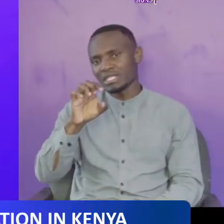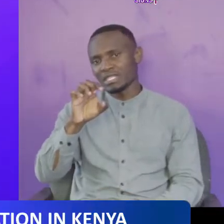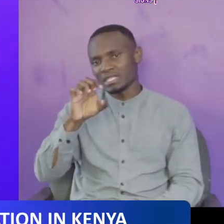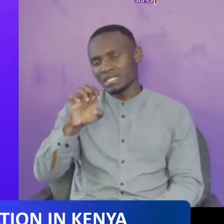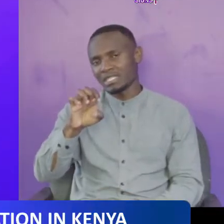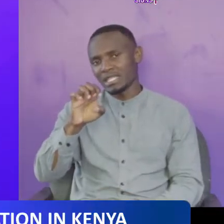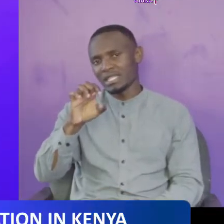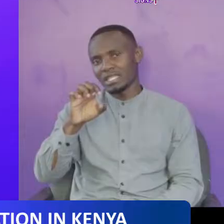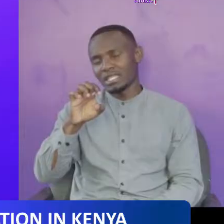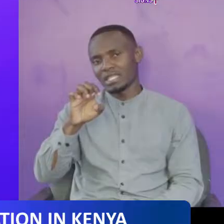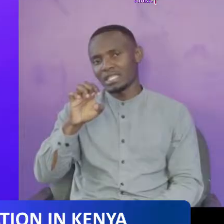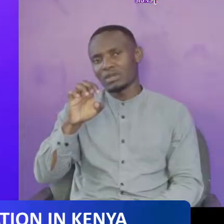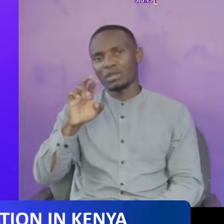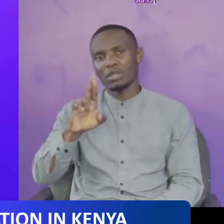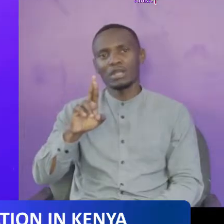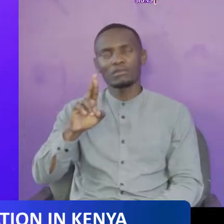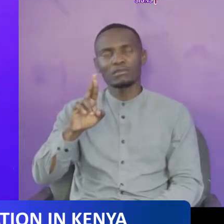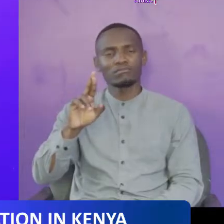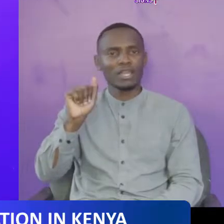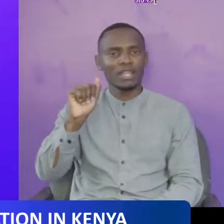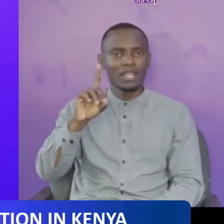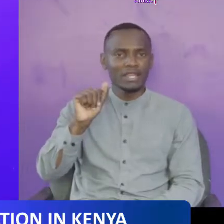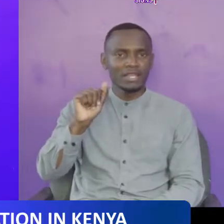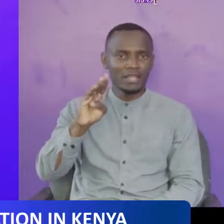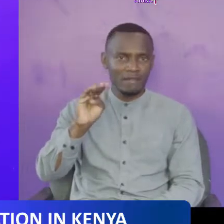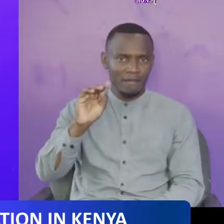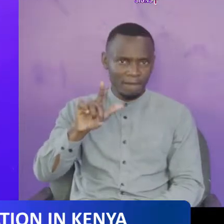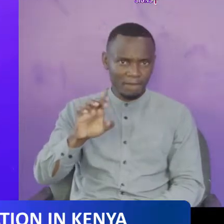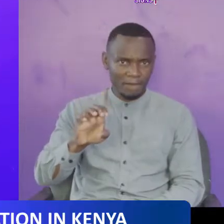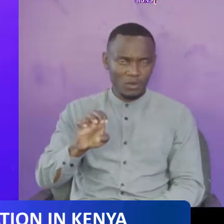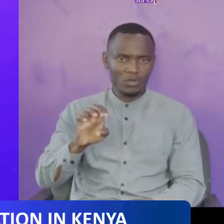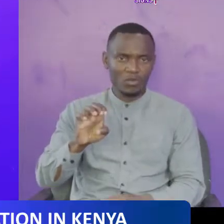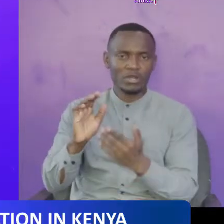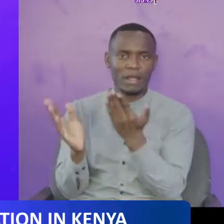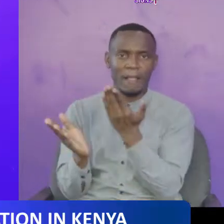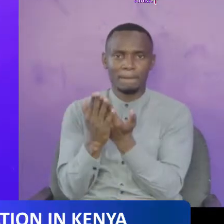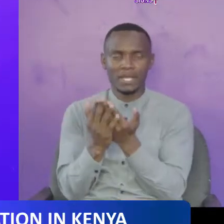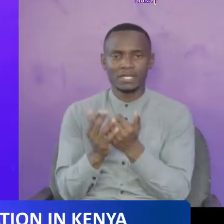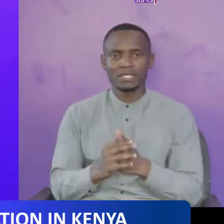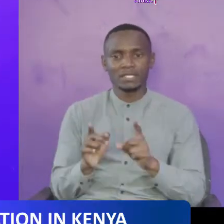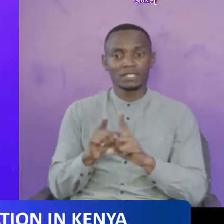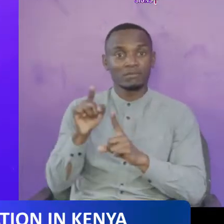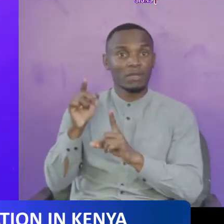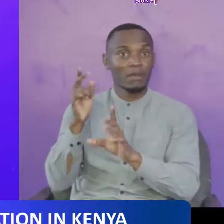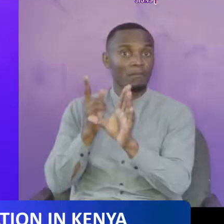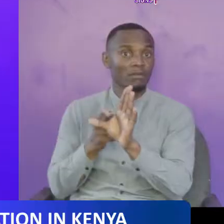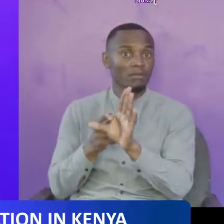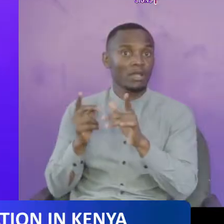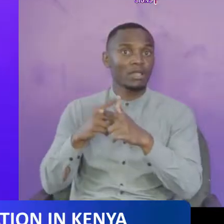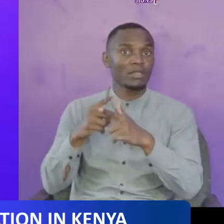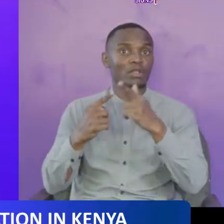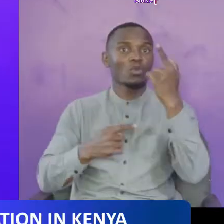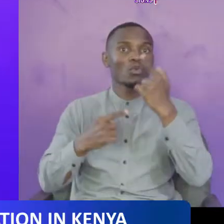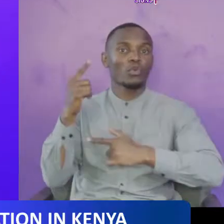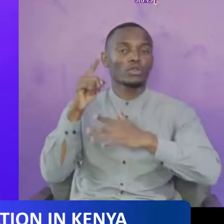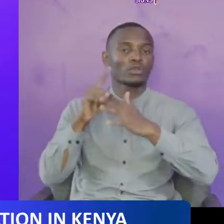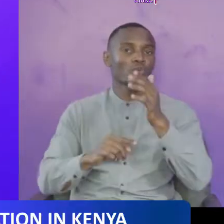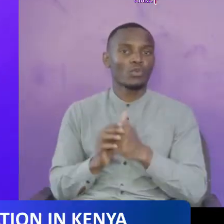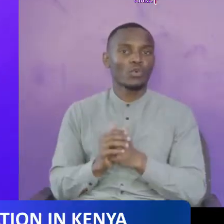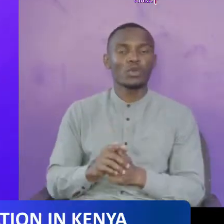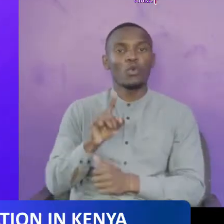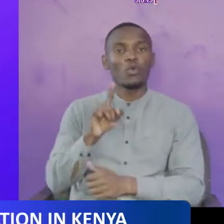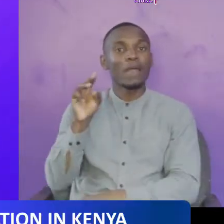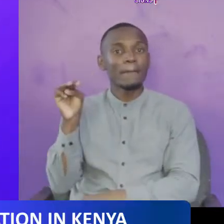students. And they participated in the Health Prize and won $1 million. Right up to state, we took them.